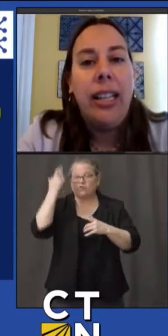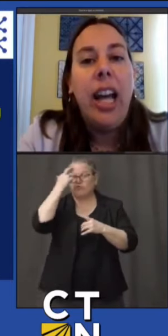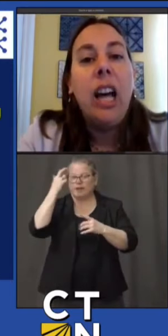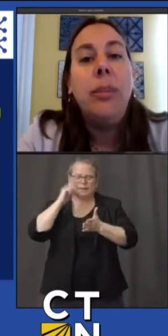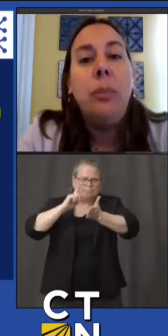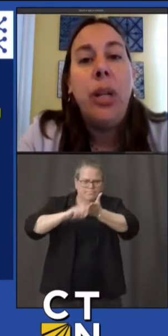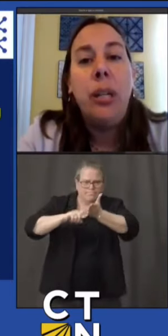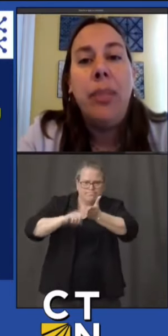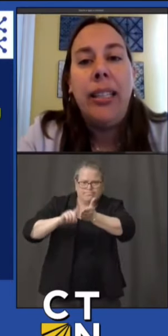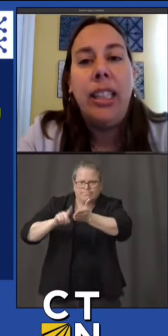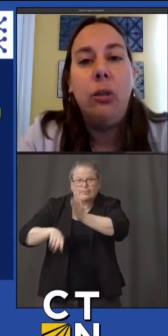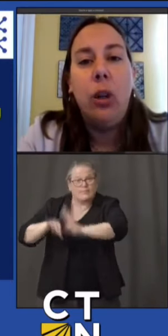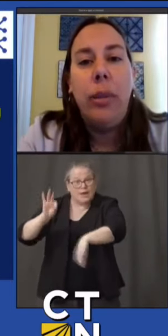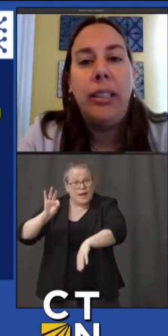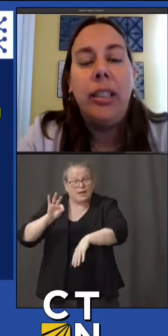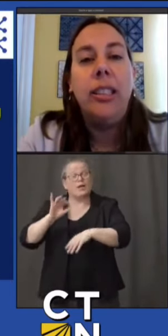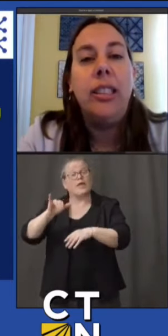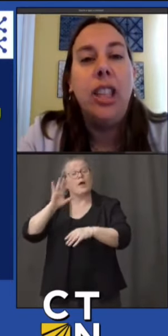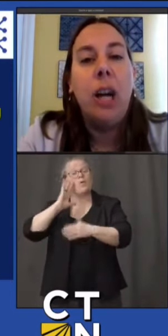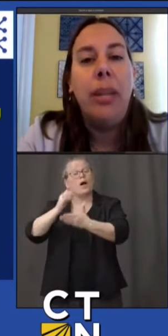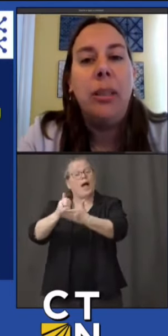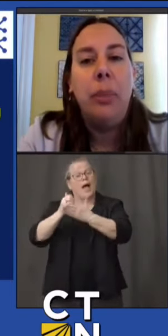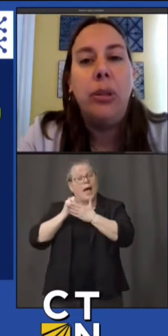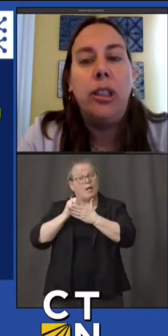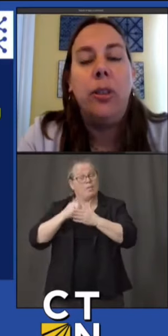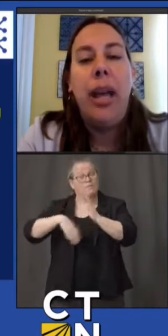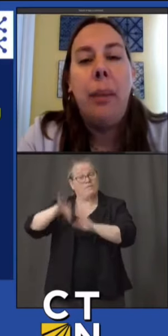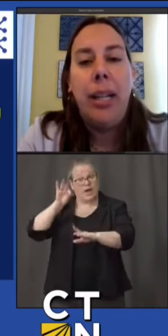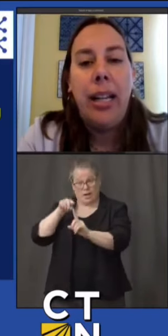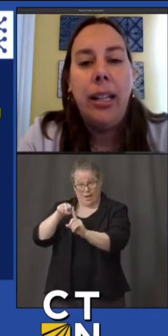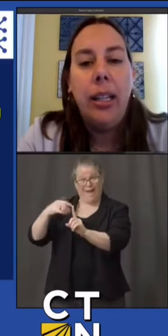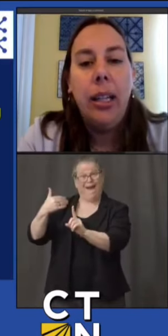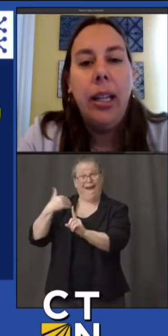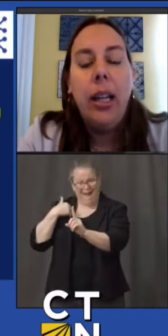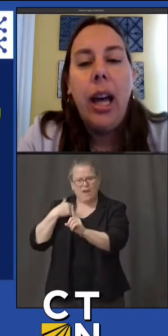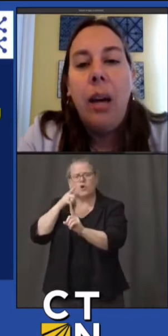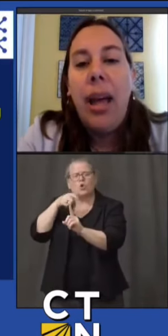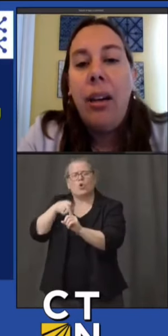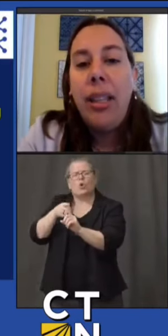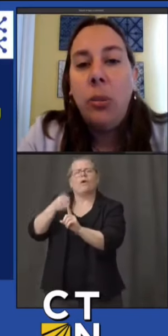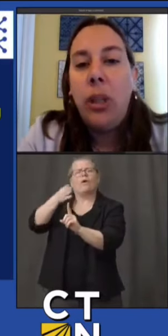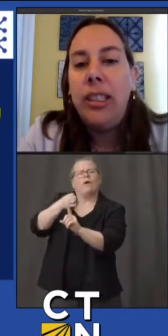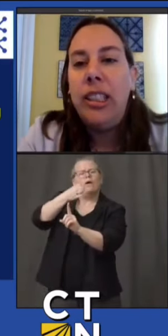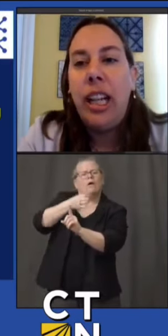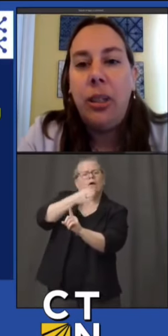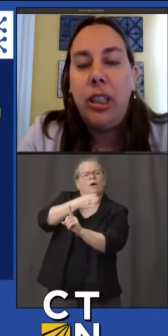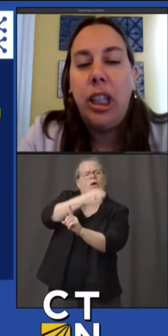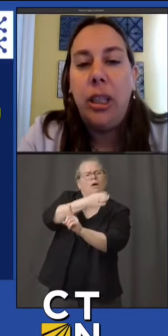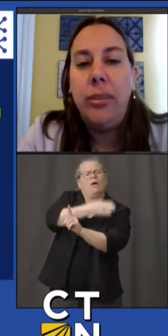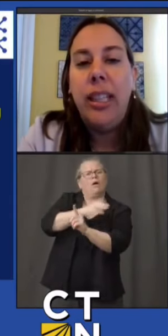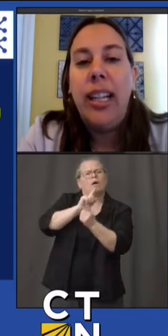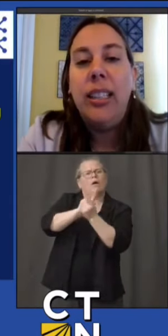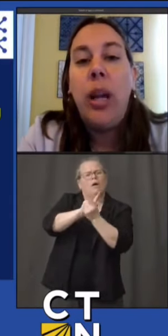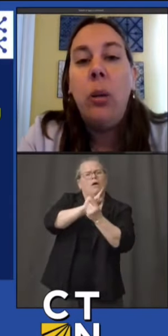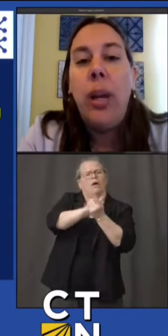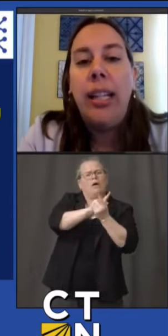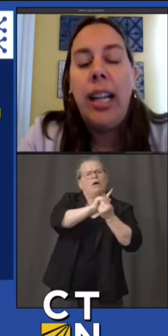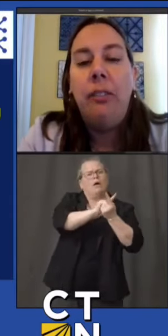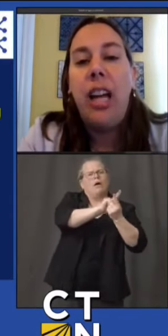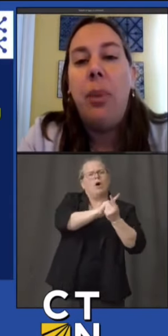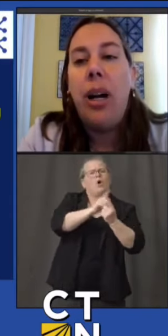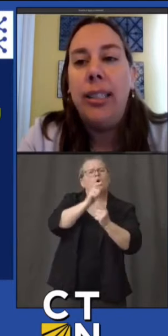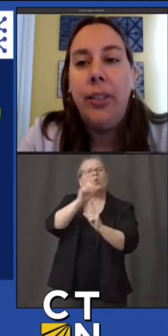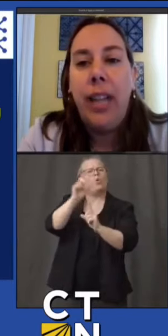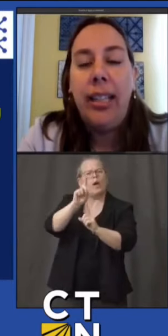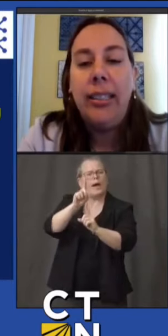hand, helps us put in place control measures to stop exposures from happening. How this works in general terms is when we identify